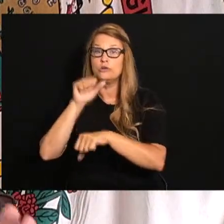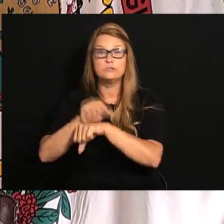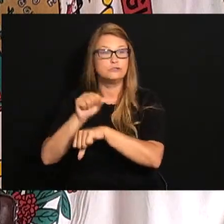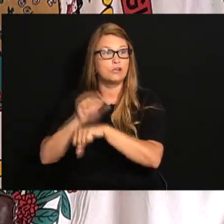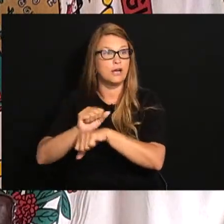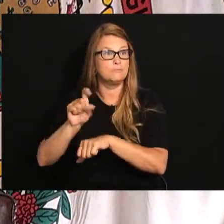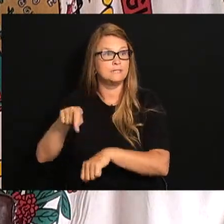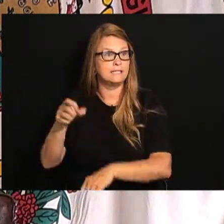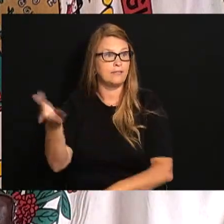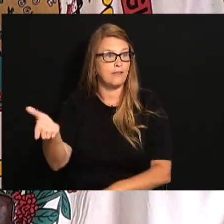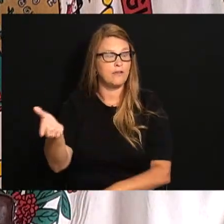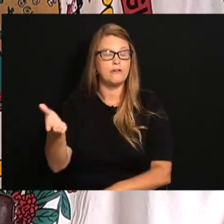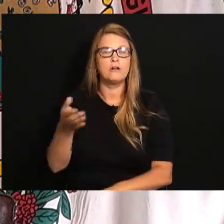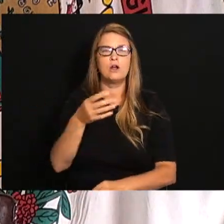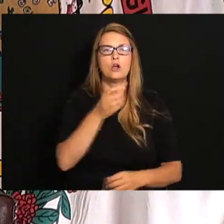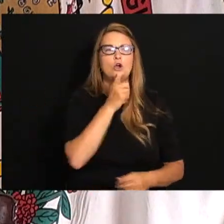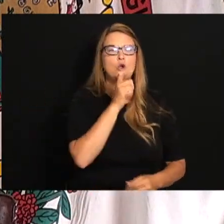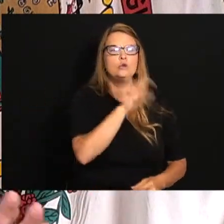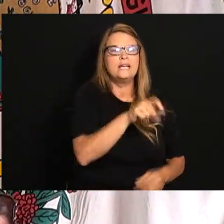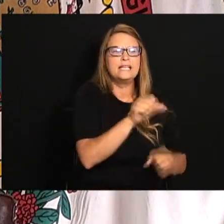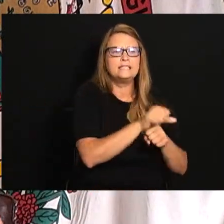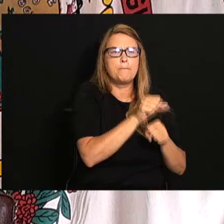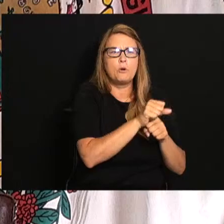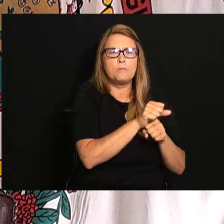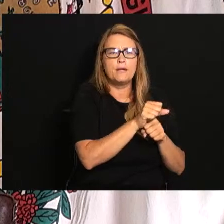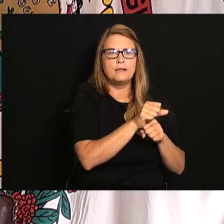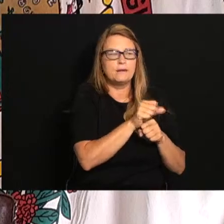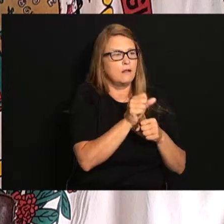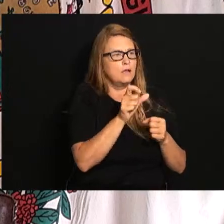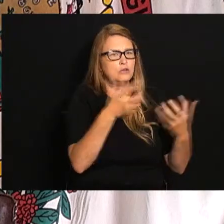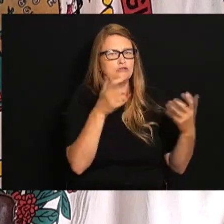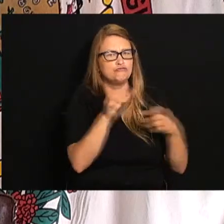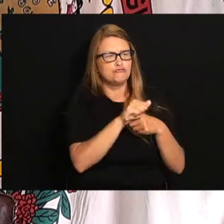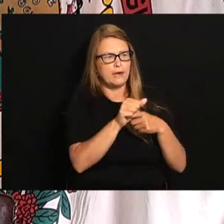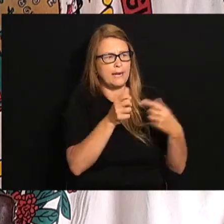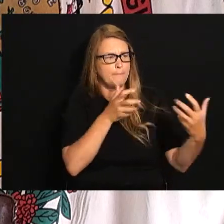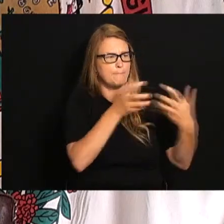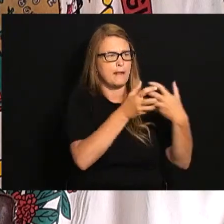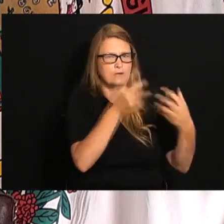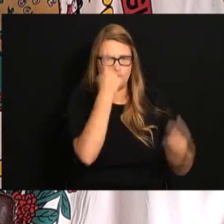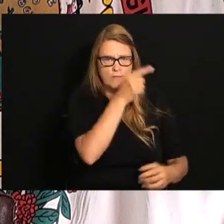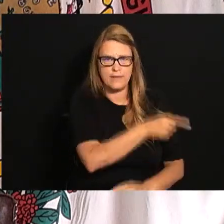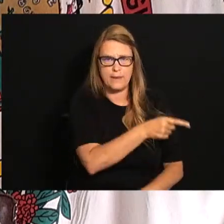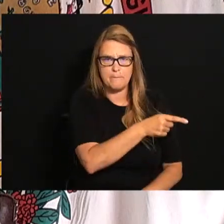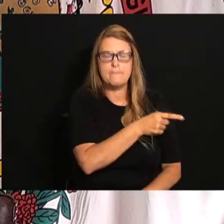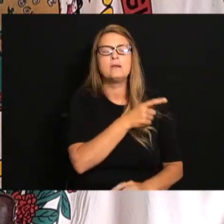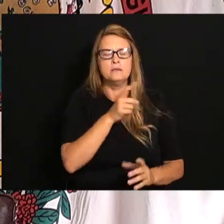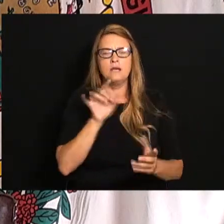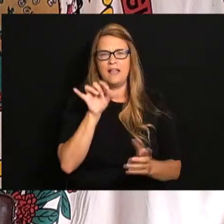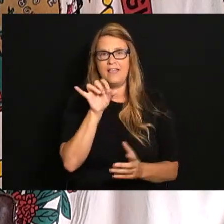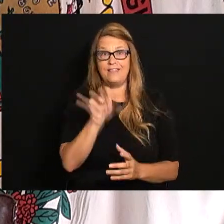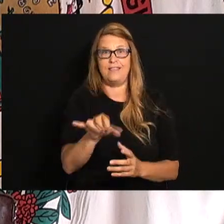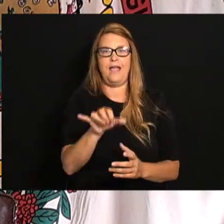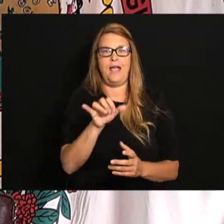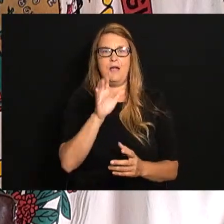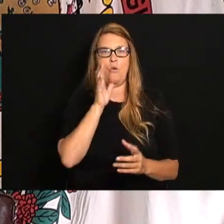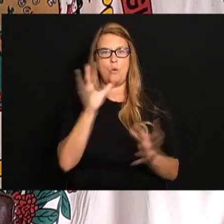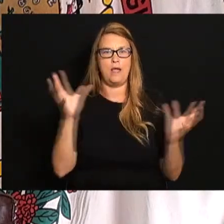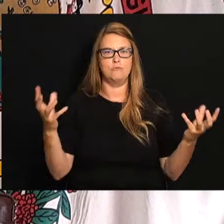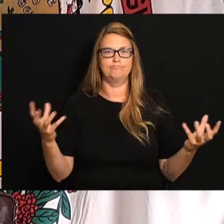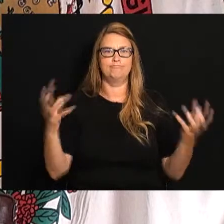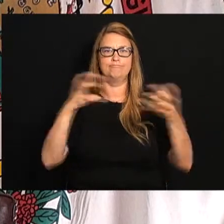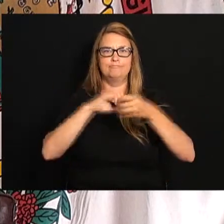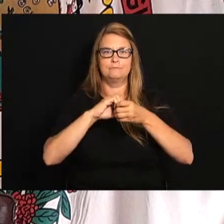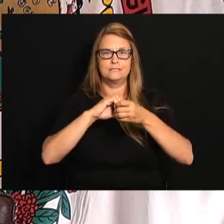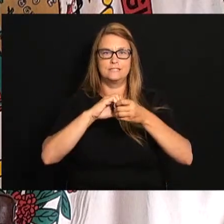a need for employment, to all kinds of different things that really and truly will just be the glue that is putting it